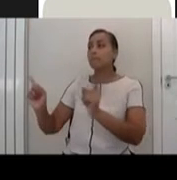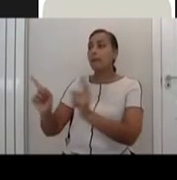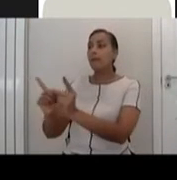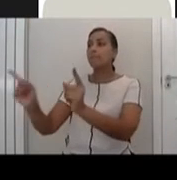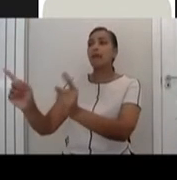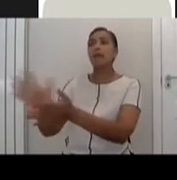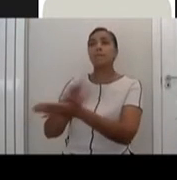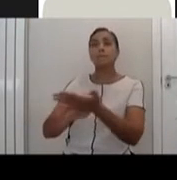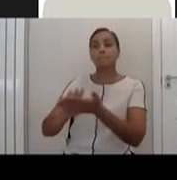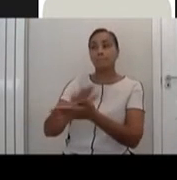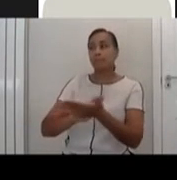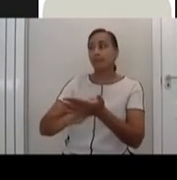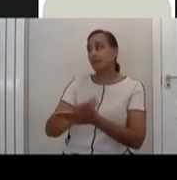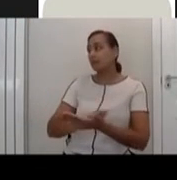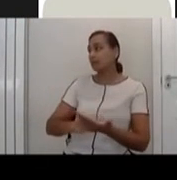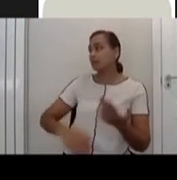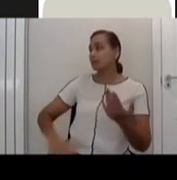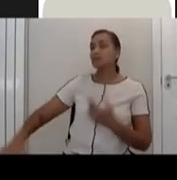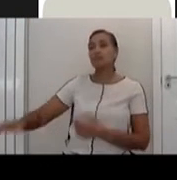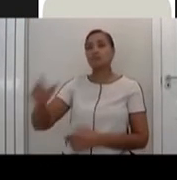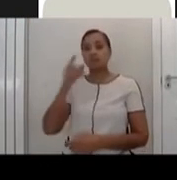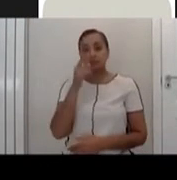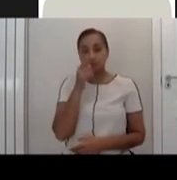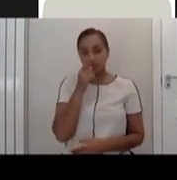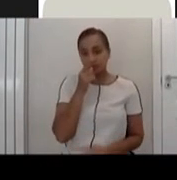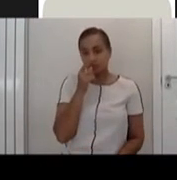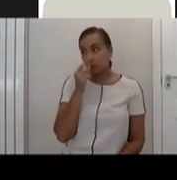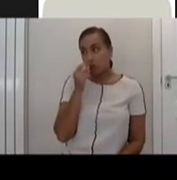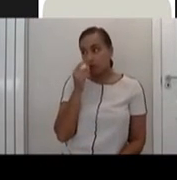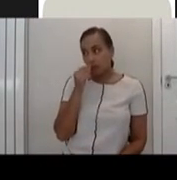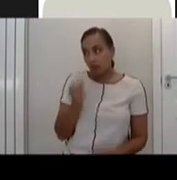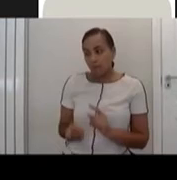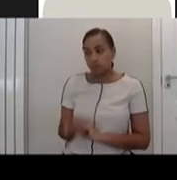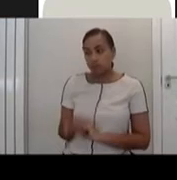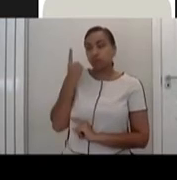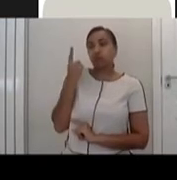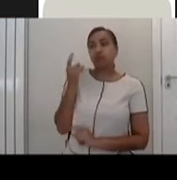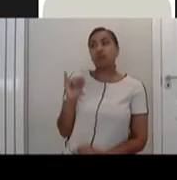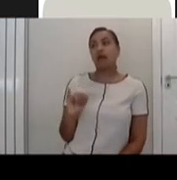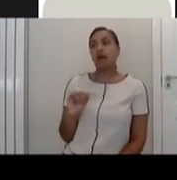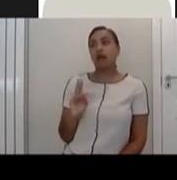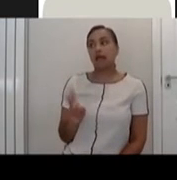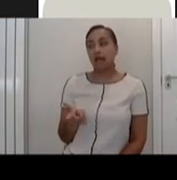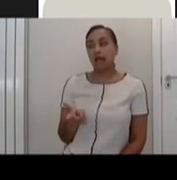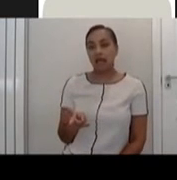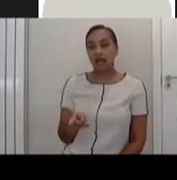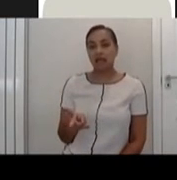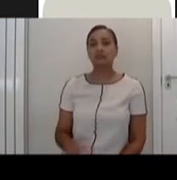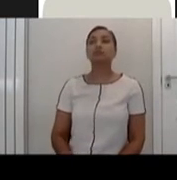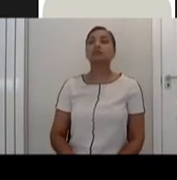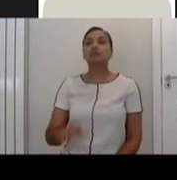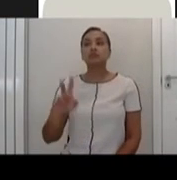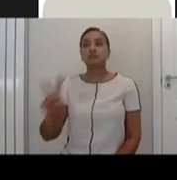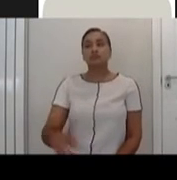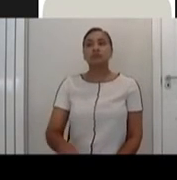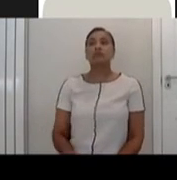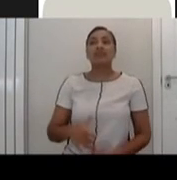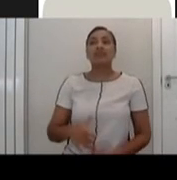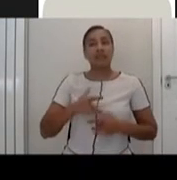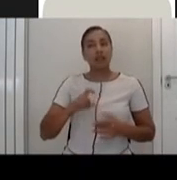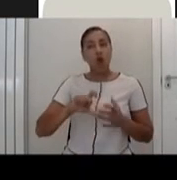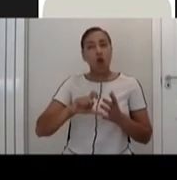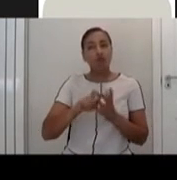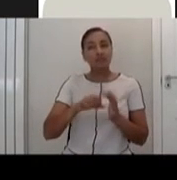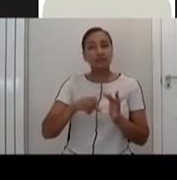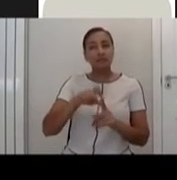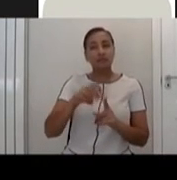for recirculation of coronavirus. The virus isn't going to go away, and so